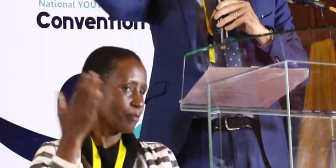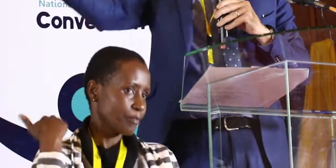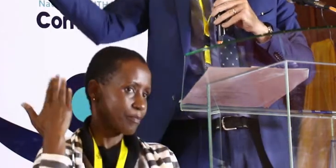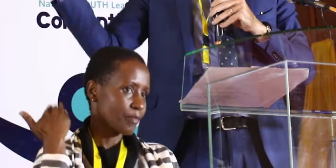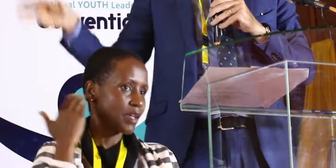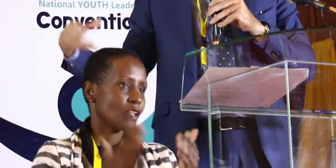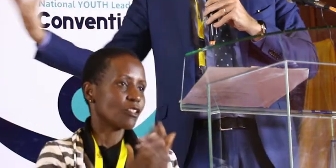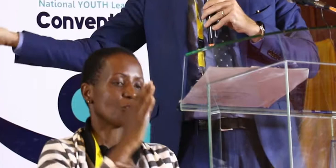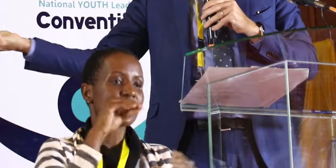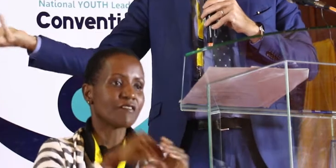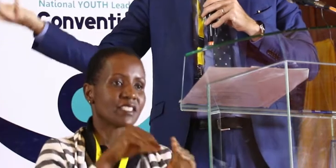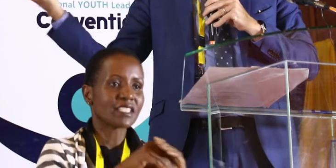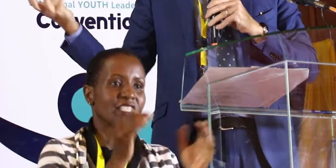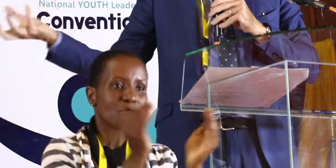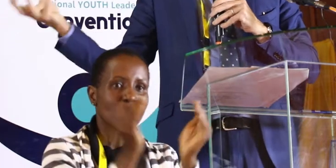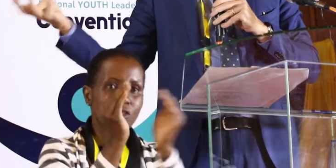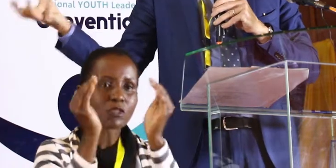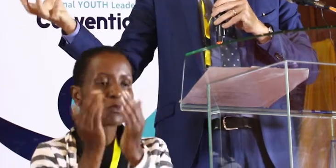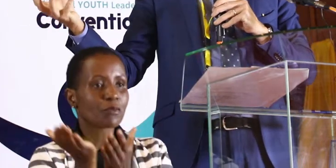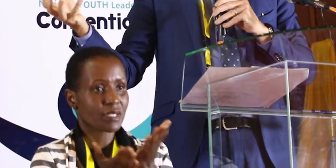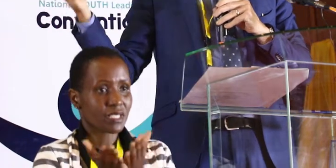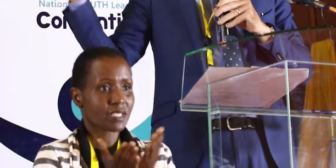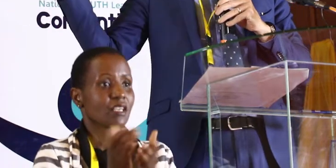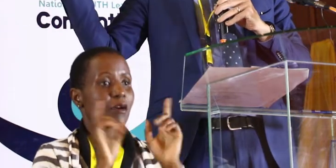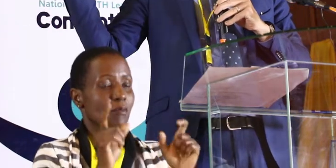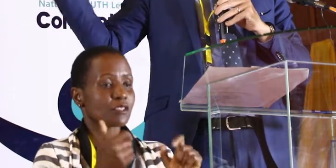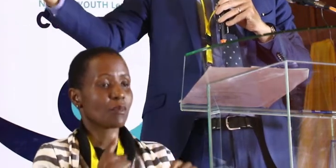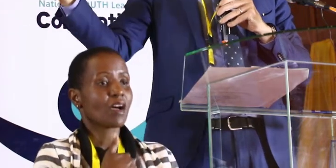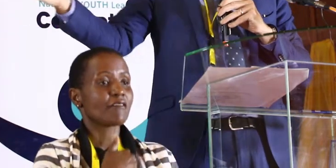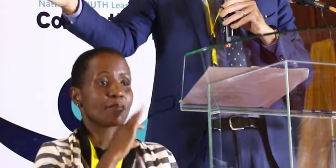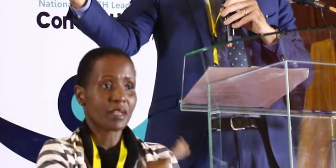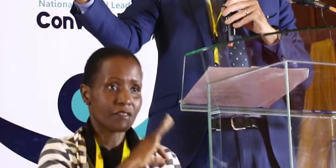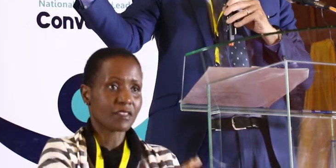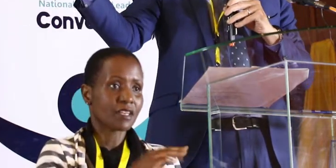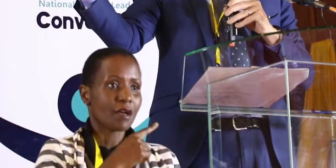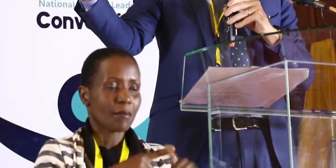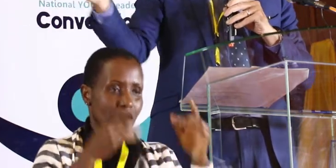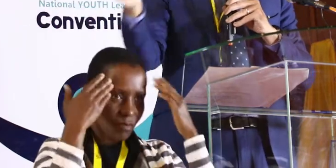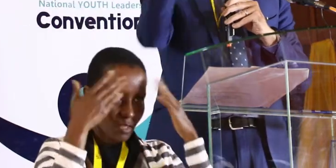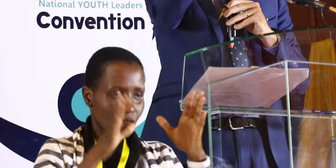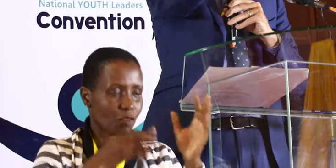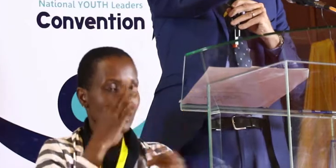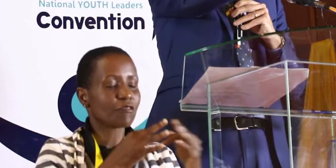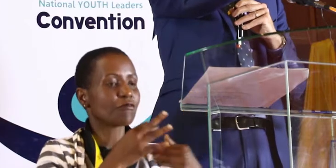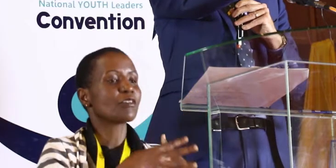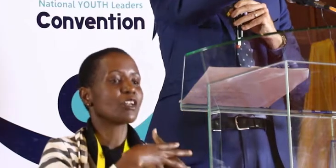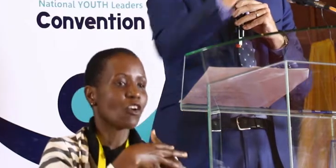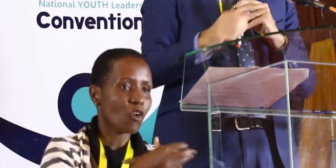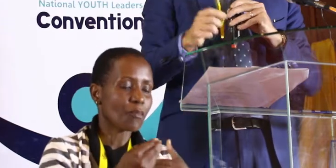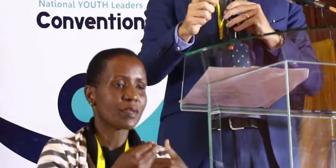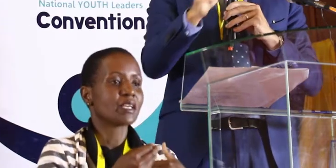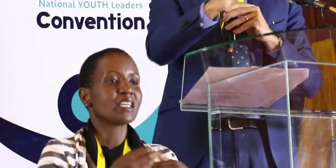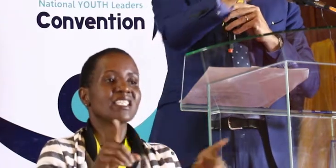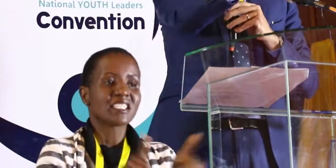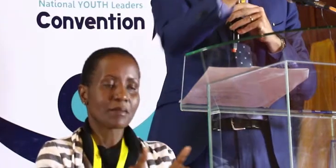in small-scale projects, we might bring results, but we don't know if we duplicate results or whether the result was